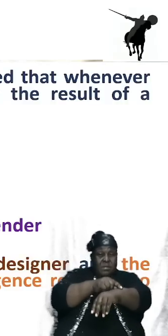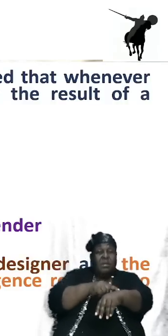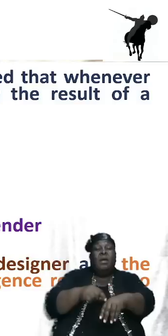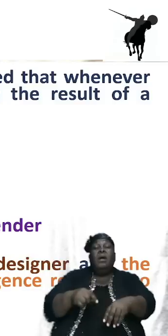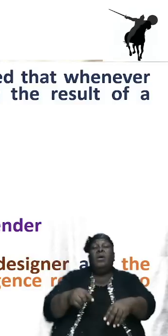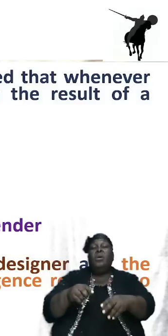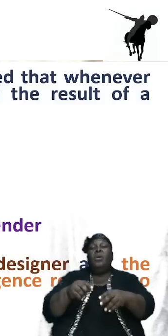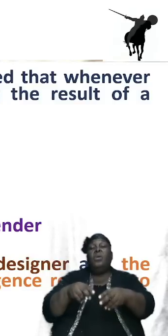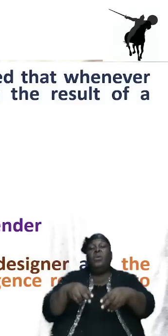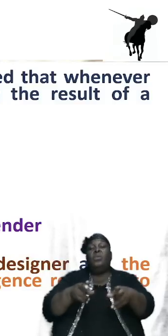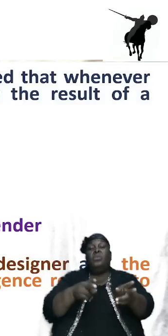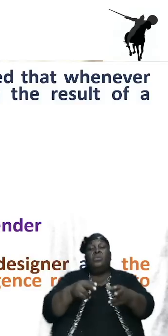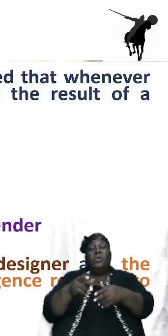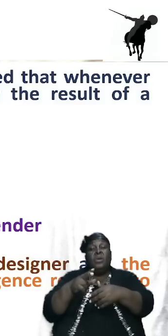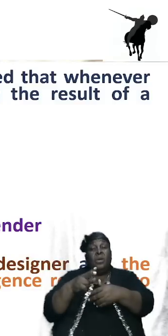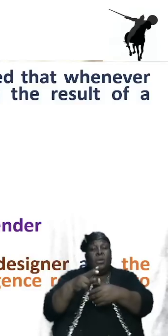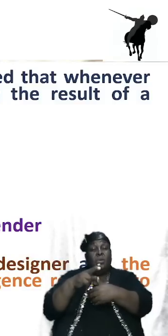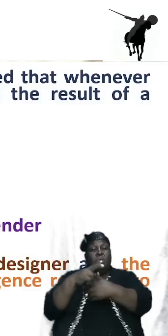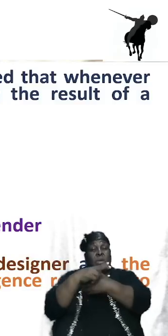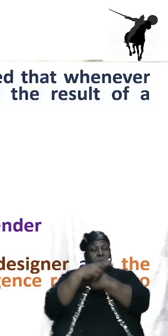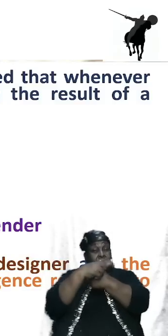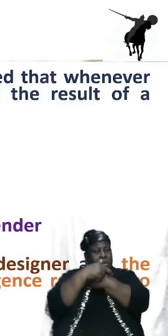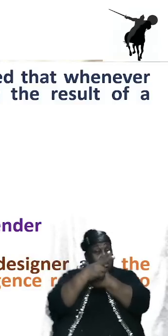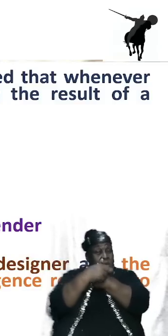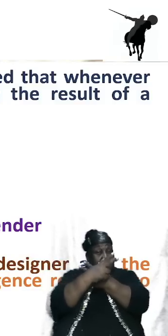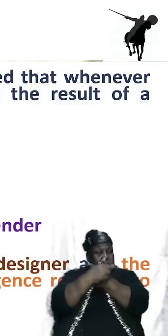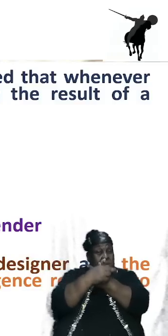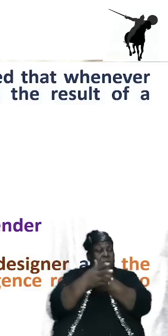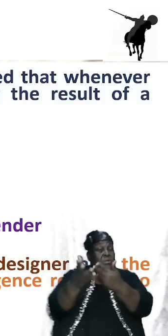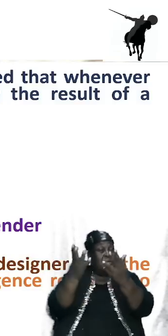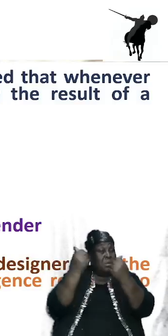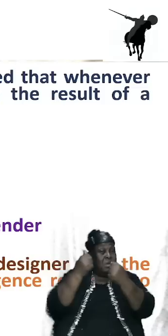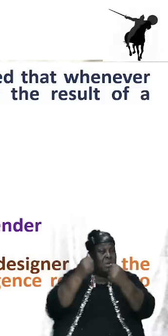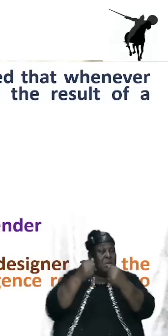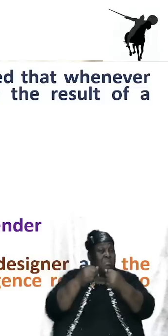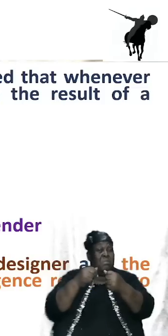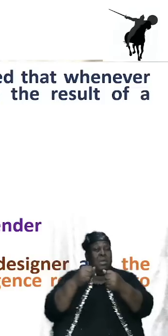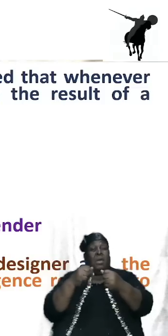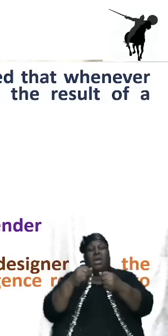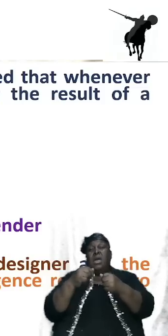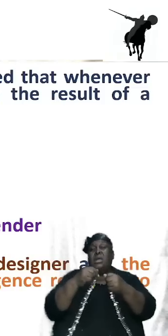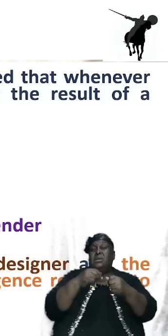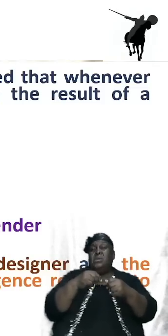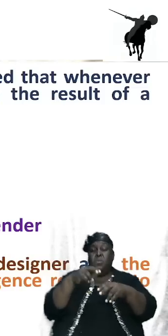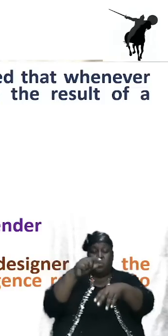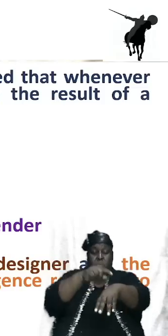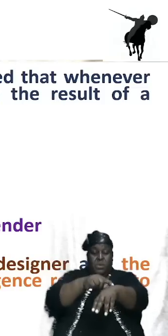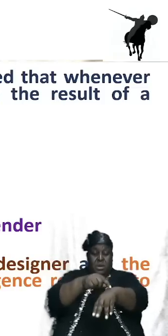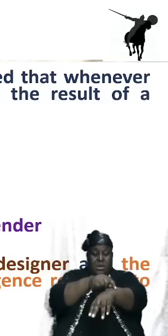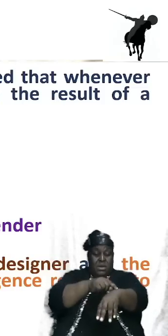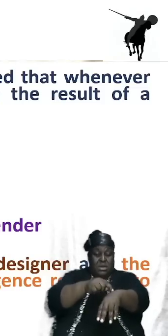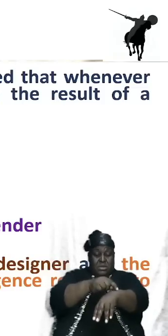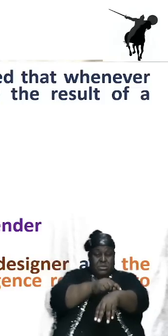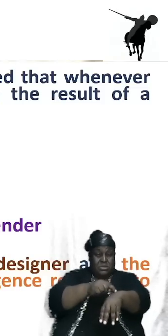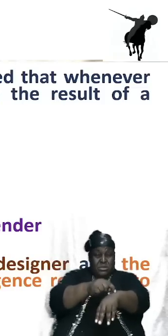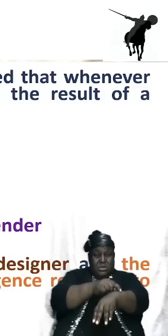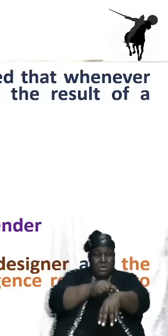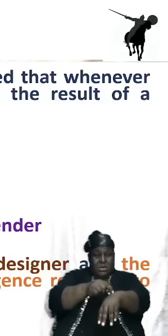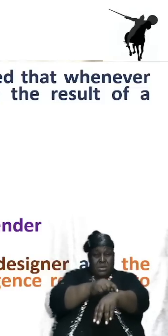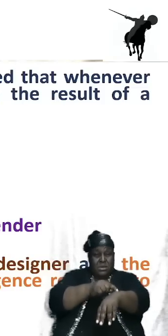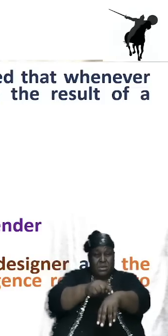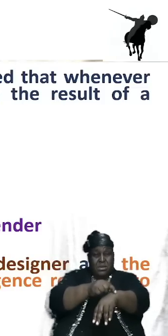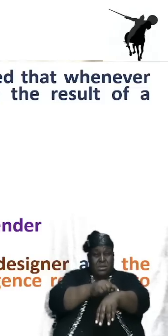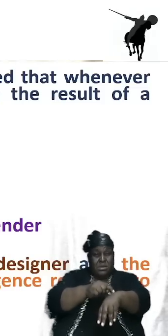the watch formed. In our minds, instantly, we say the watch, there must be a